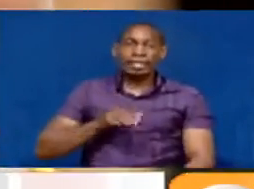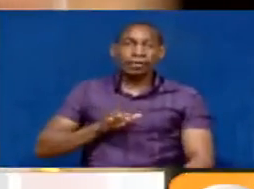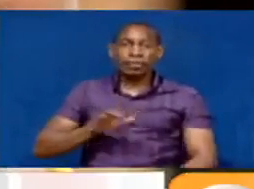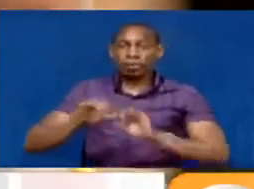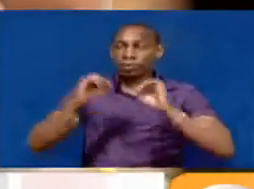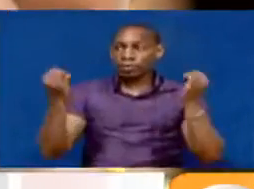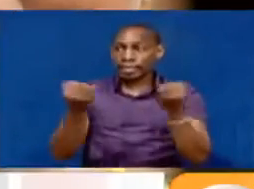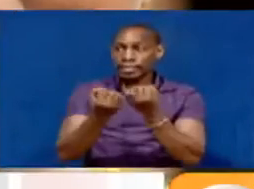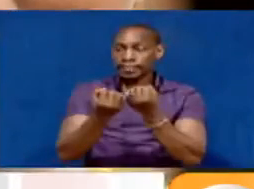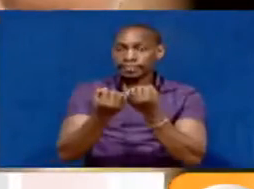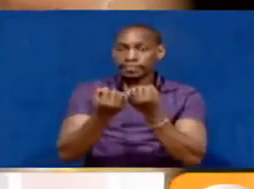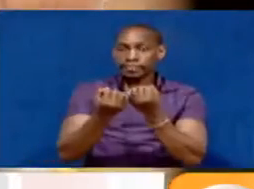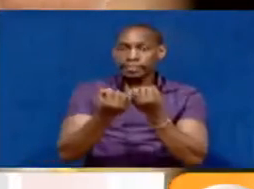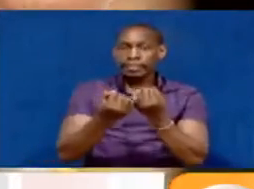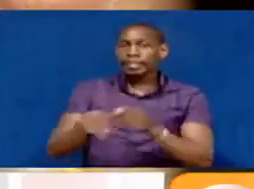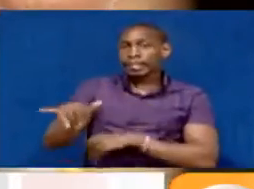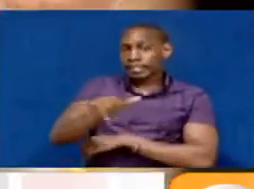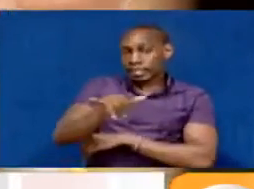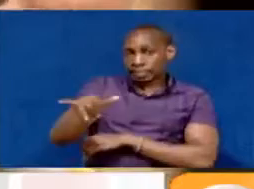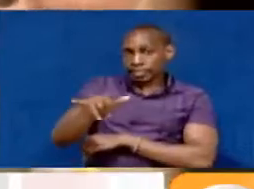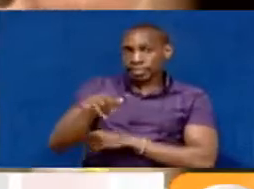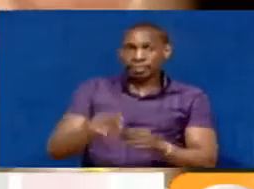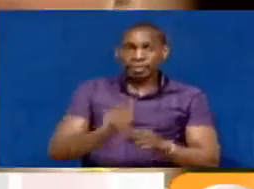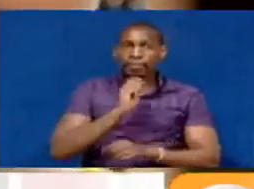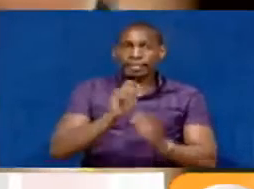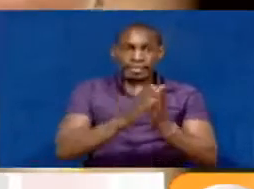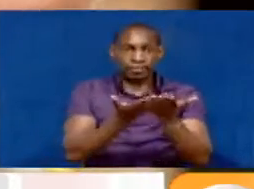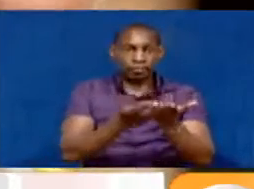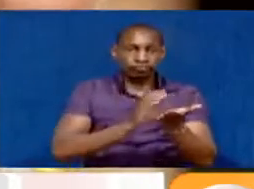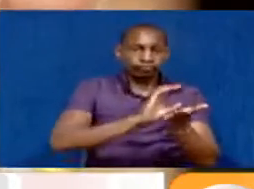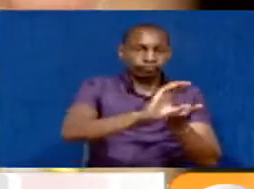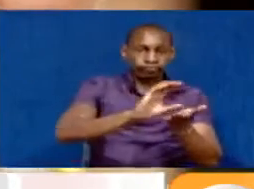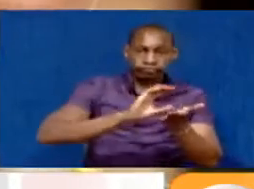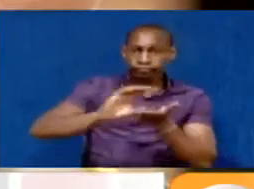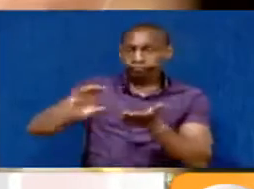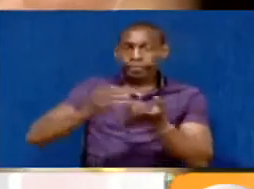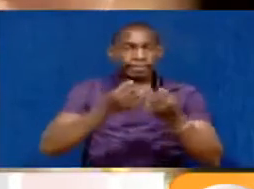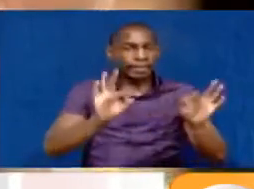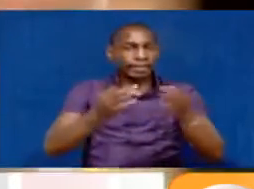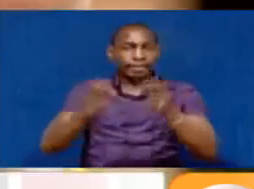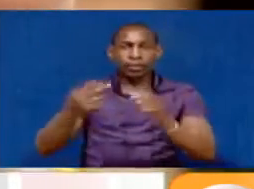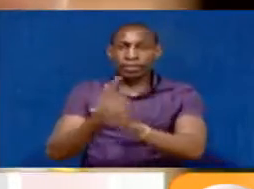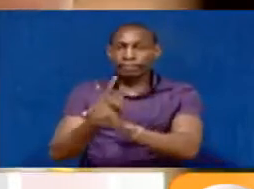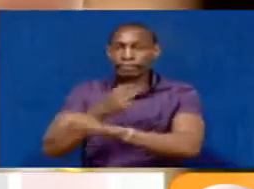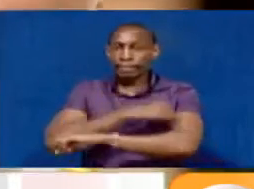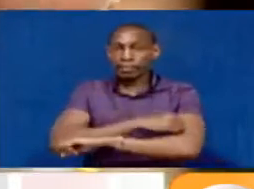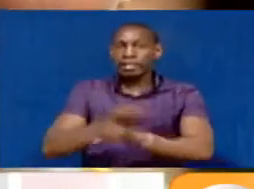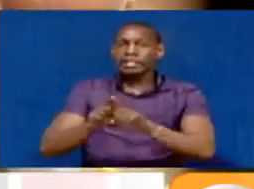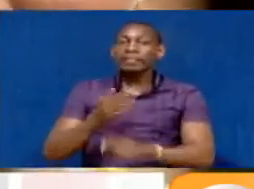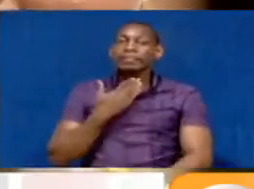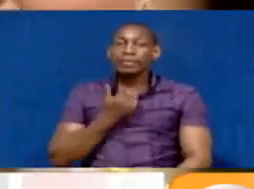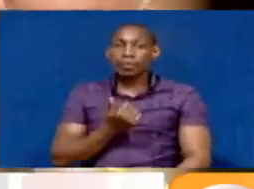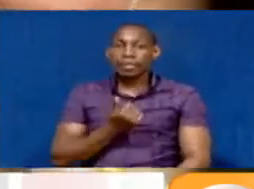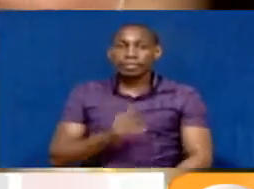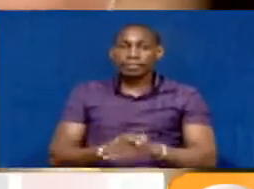in the society. That just like the way textbooks are being distributed freely to various schools, I also